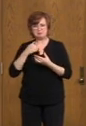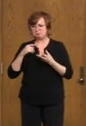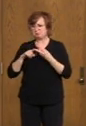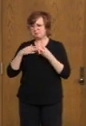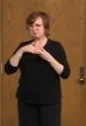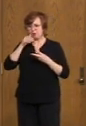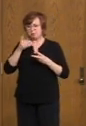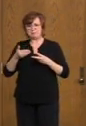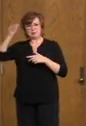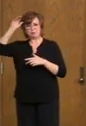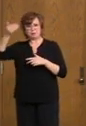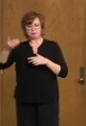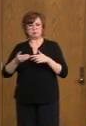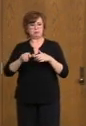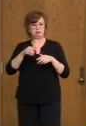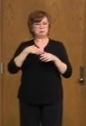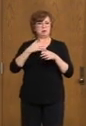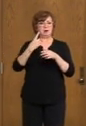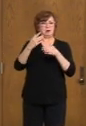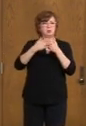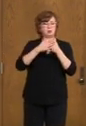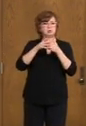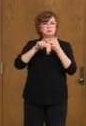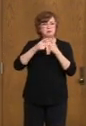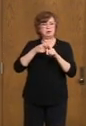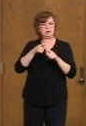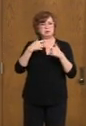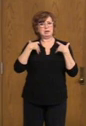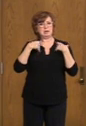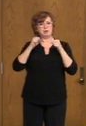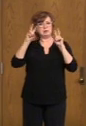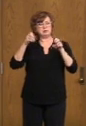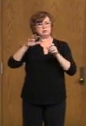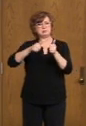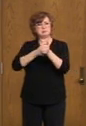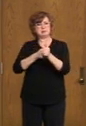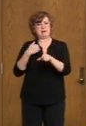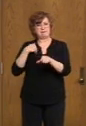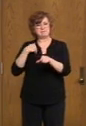most vulnerable who need to be protected by all of us